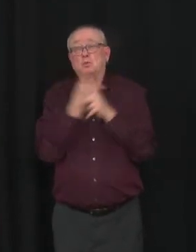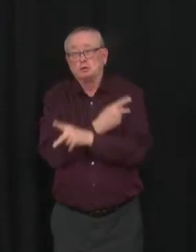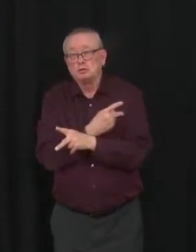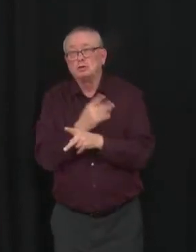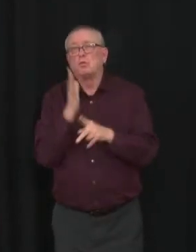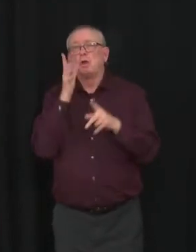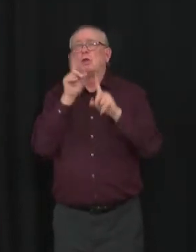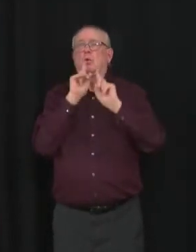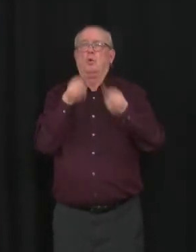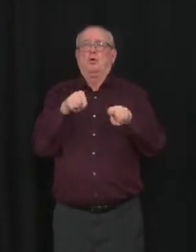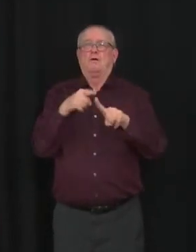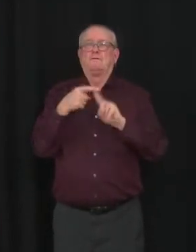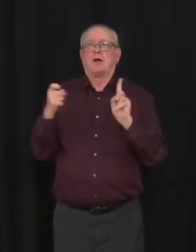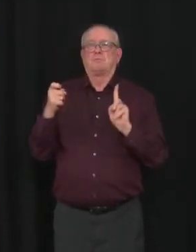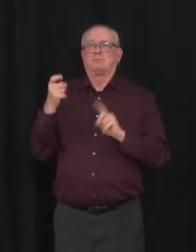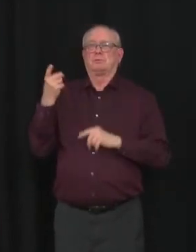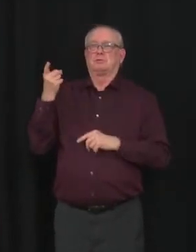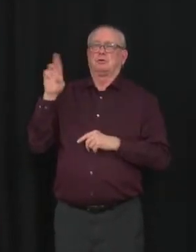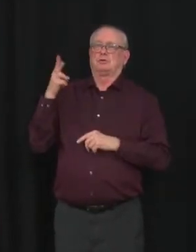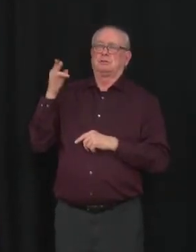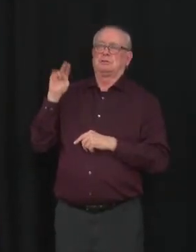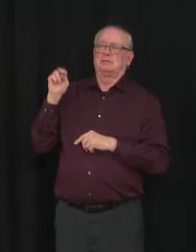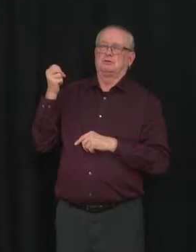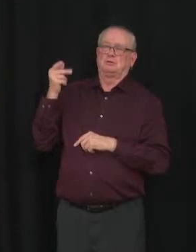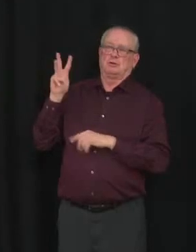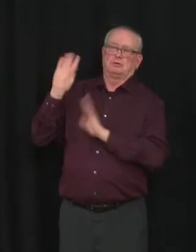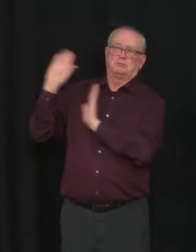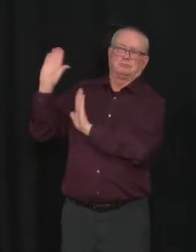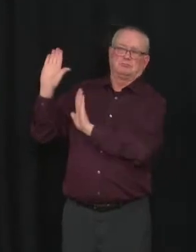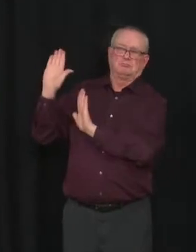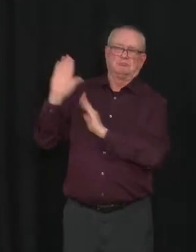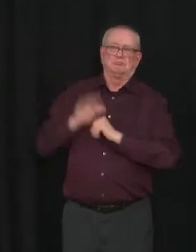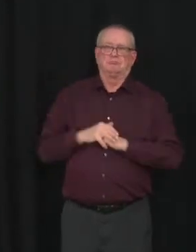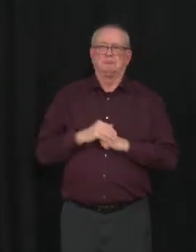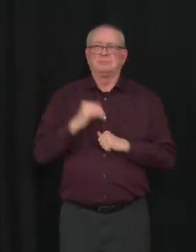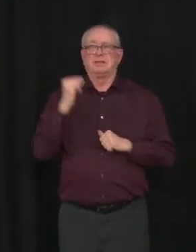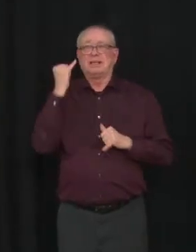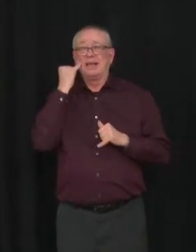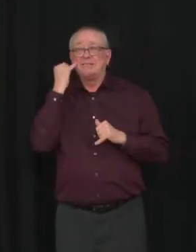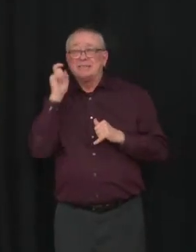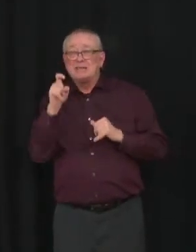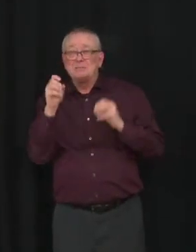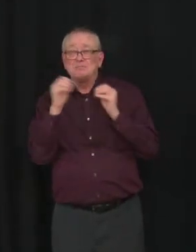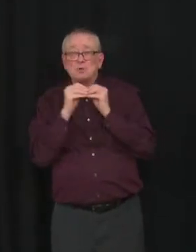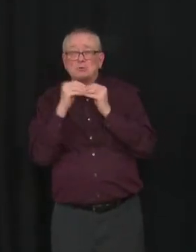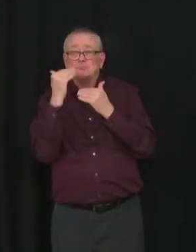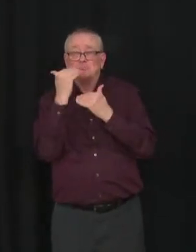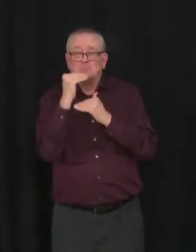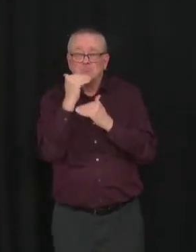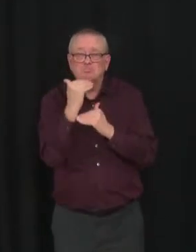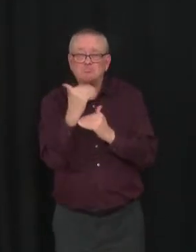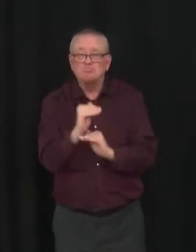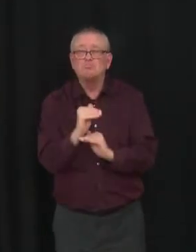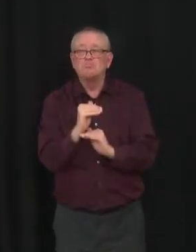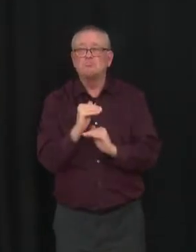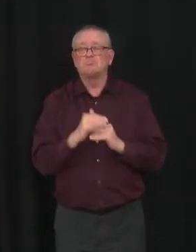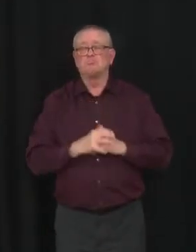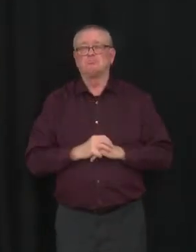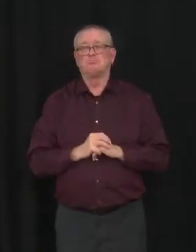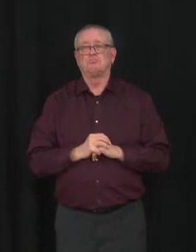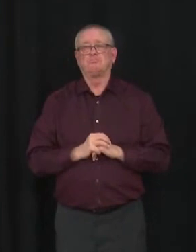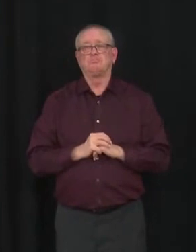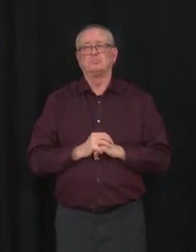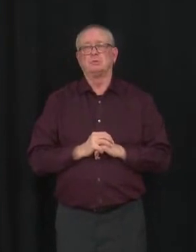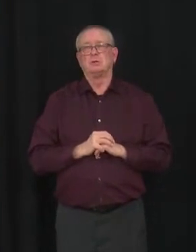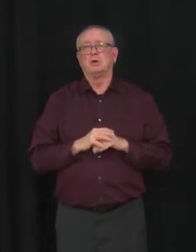Medical Officer detailing the specifics around the measures that have been summarized by Minister Copping. So with respect to weddings